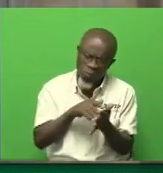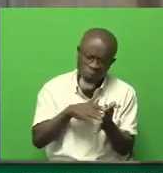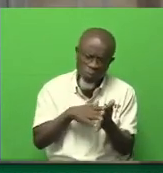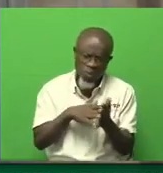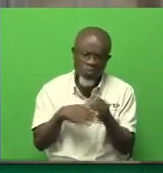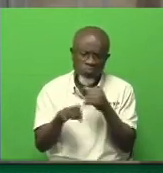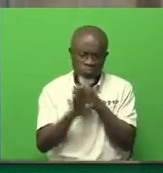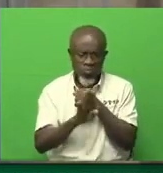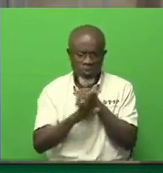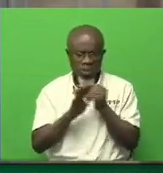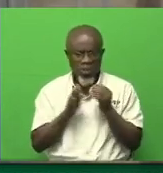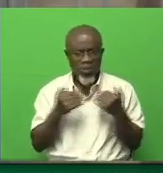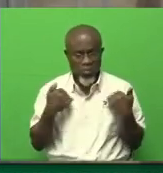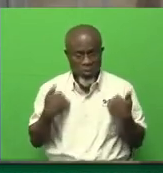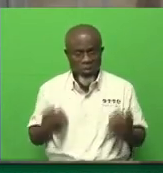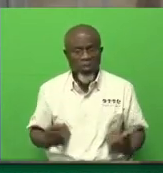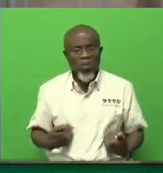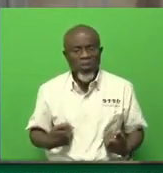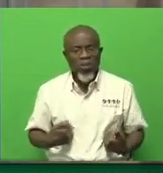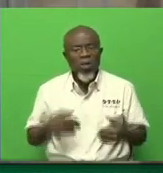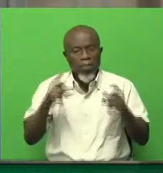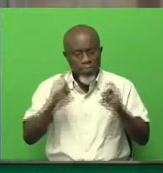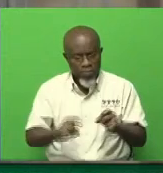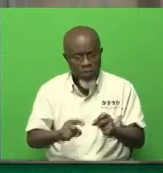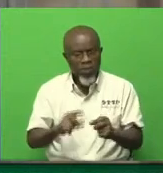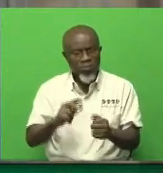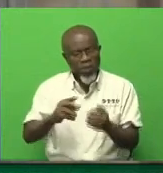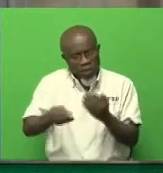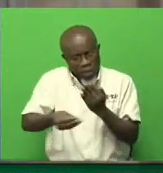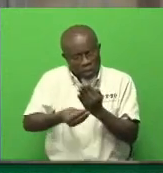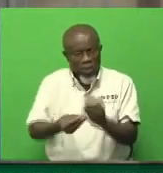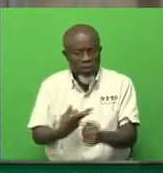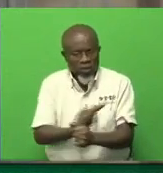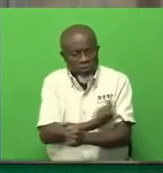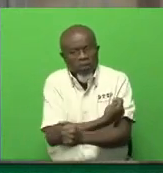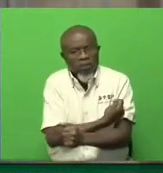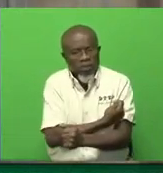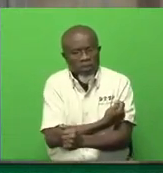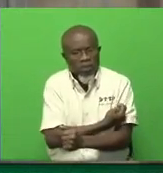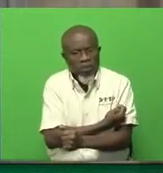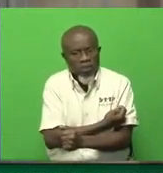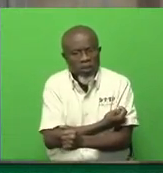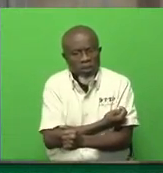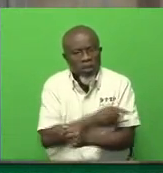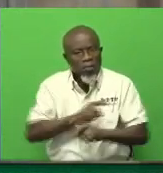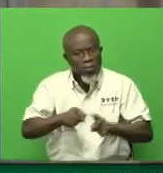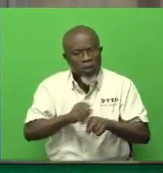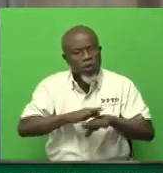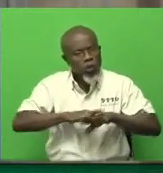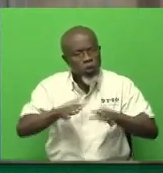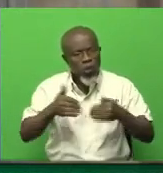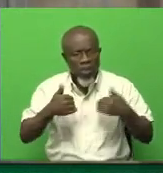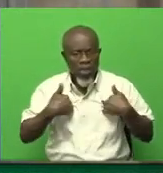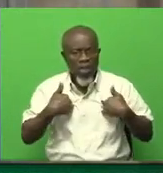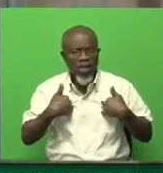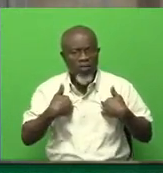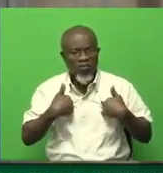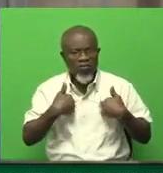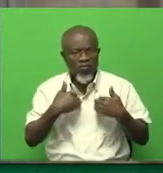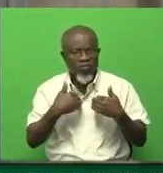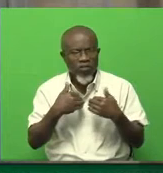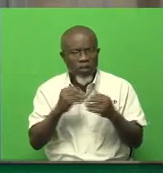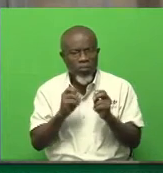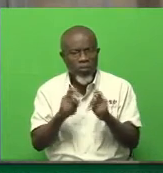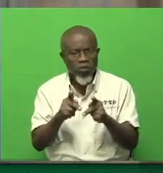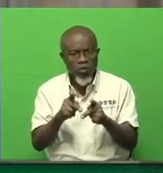covid-19 and our vaccinated citizens have no access to these reformulated shots unless they